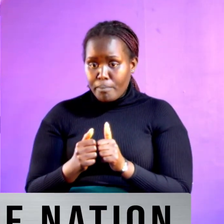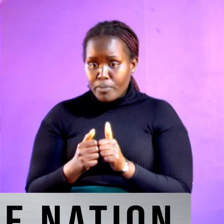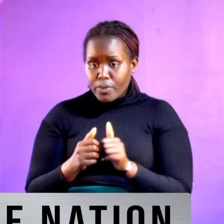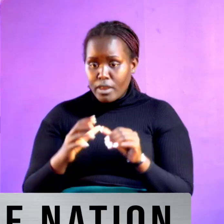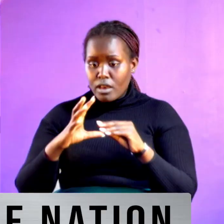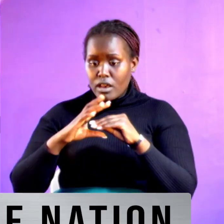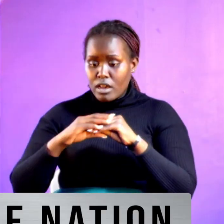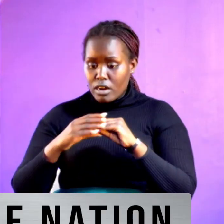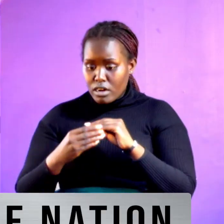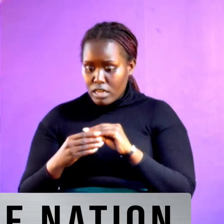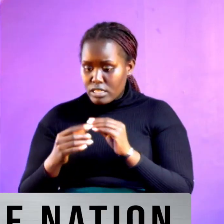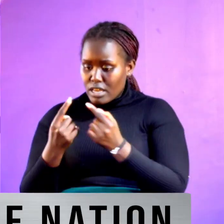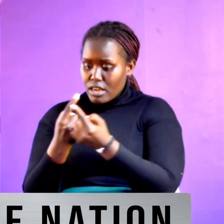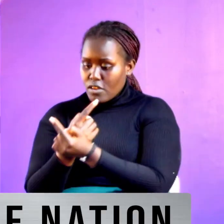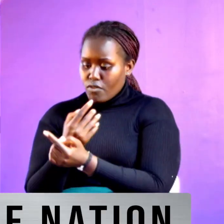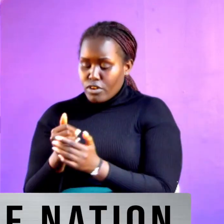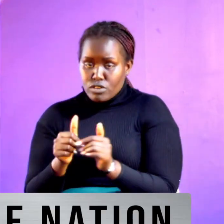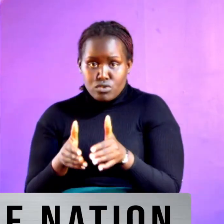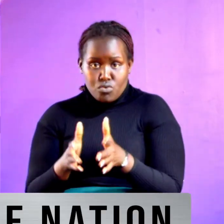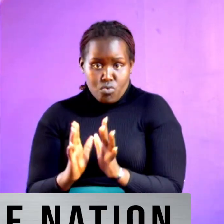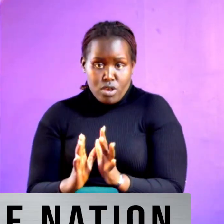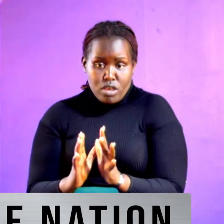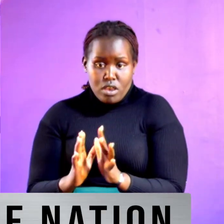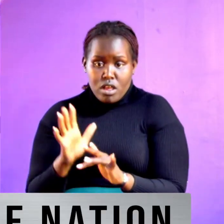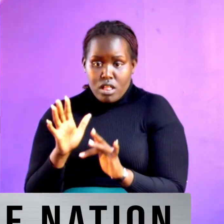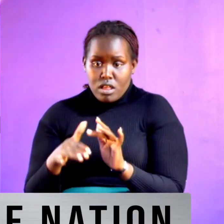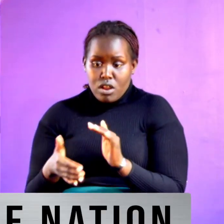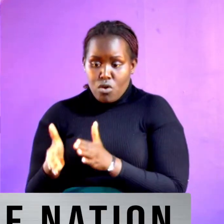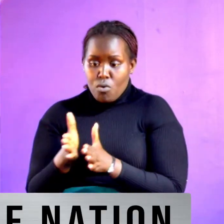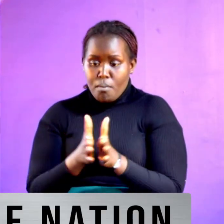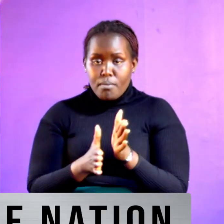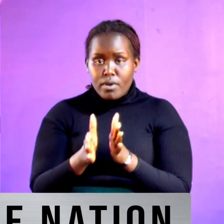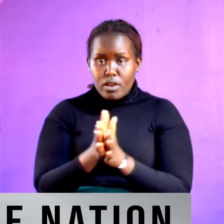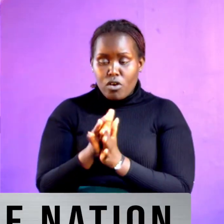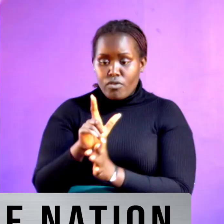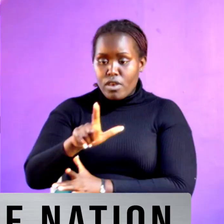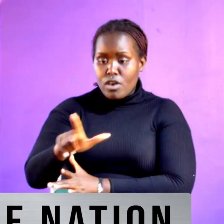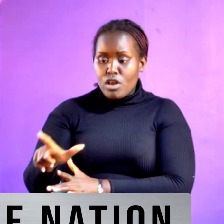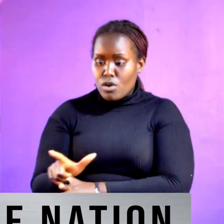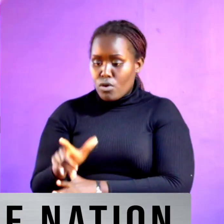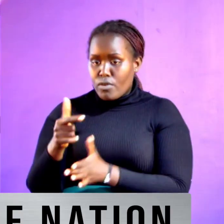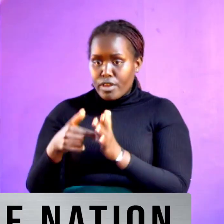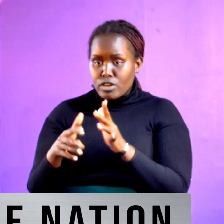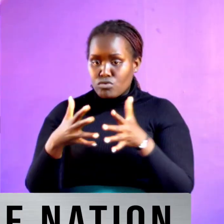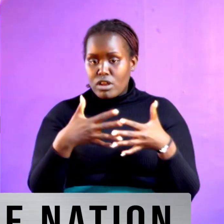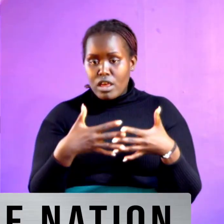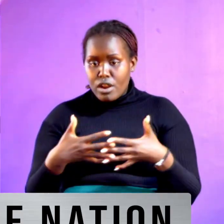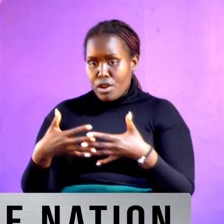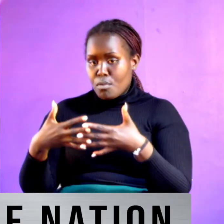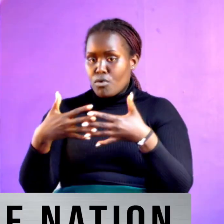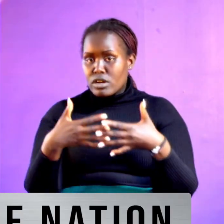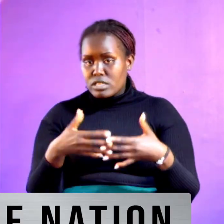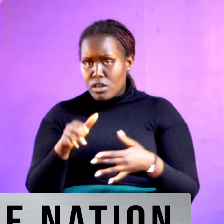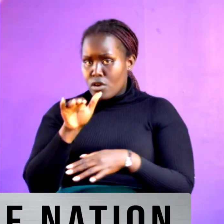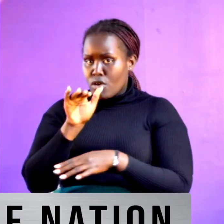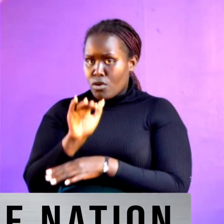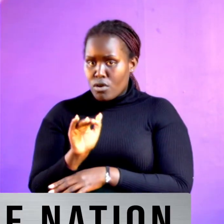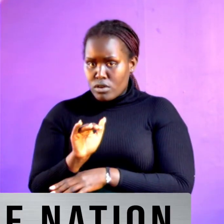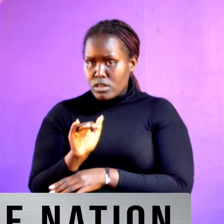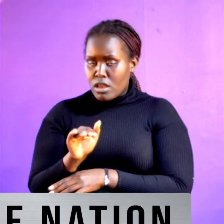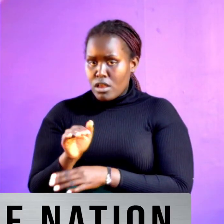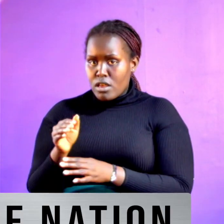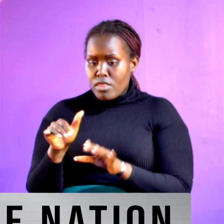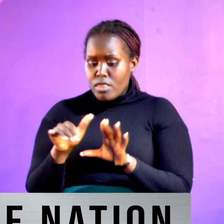creates an alternative model of the organization of local or grassroots democracy. Do you have members of UDA